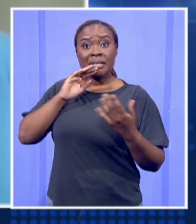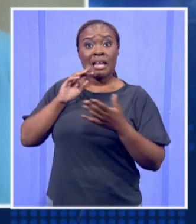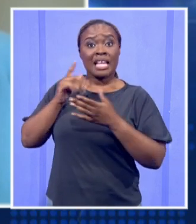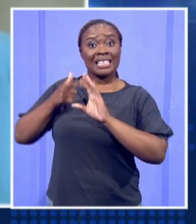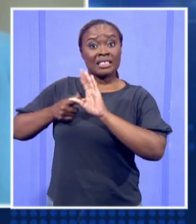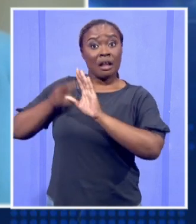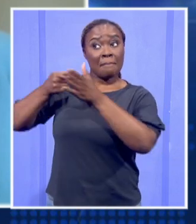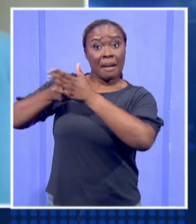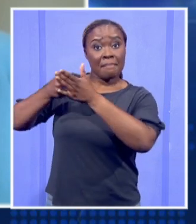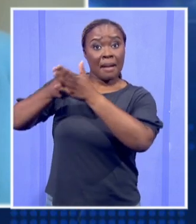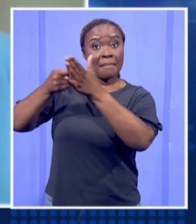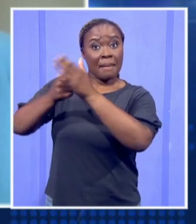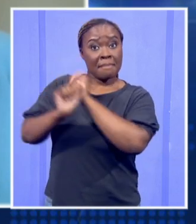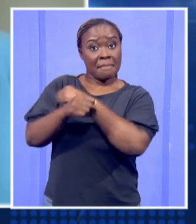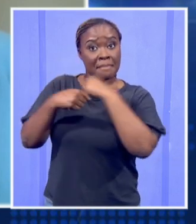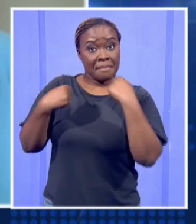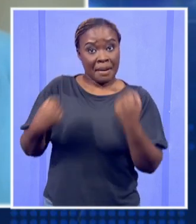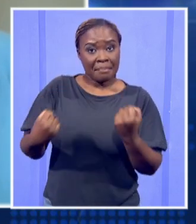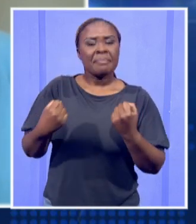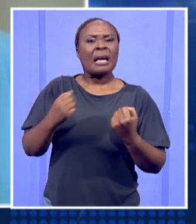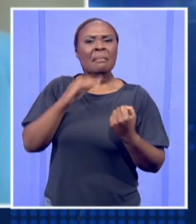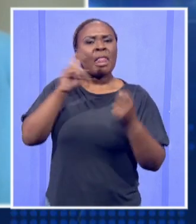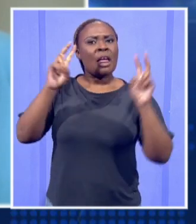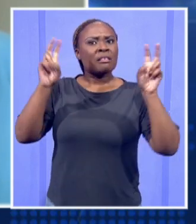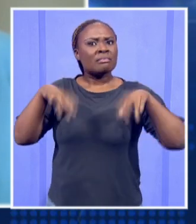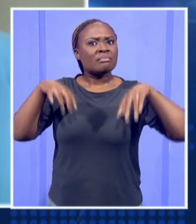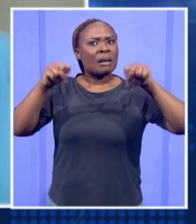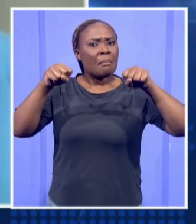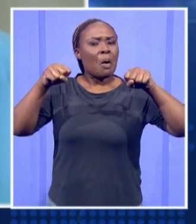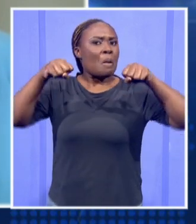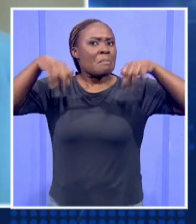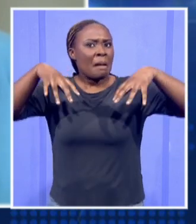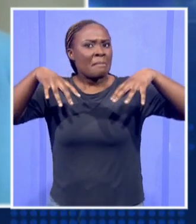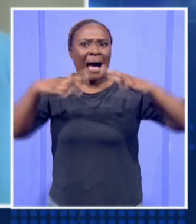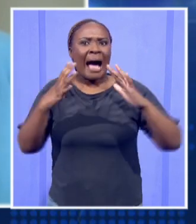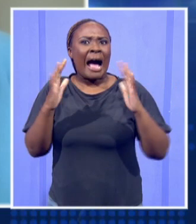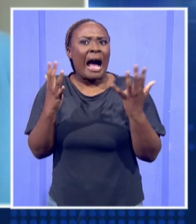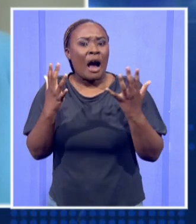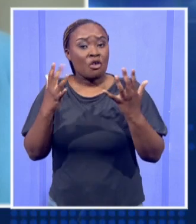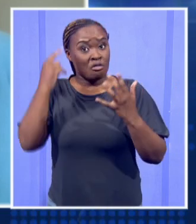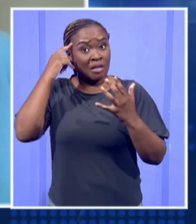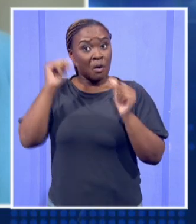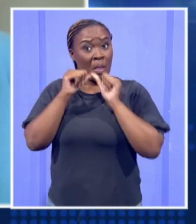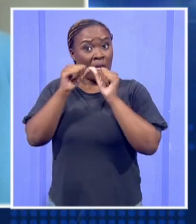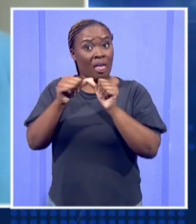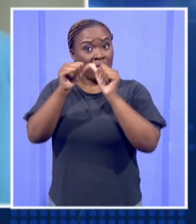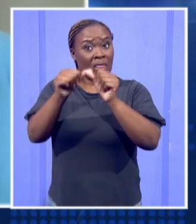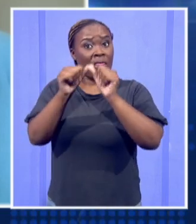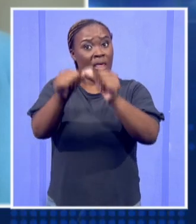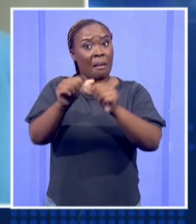supply? Is this something that you believe is going to be a continuous problem?